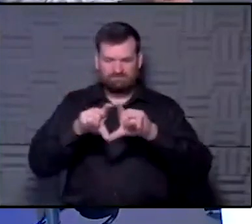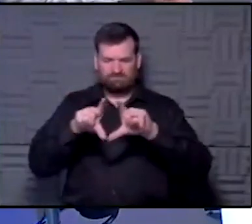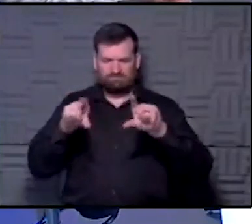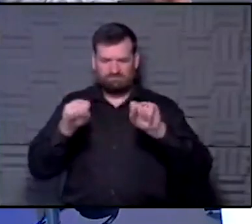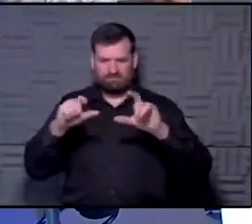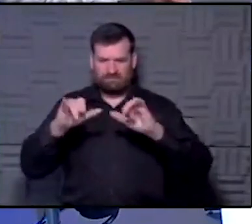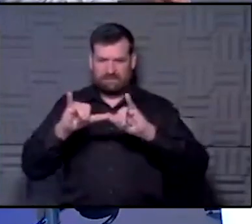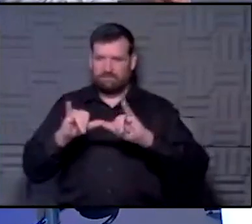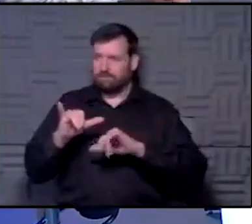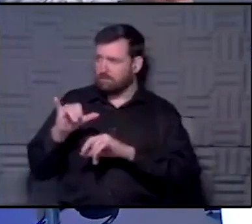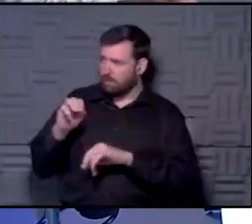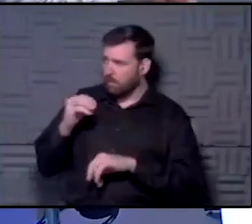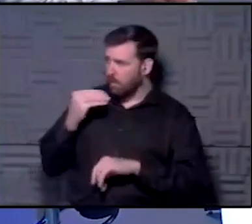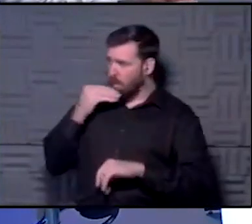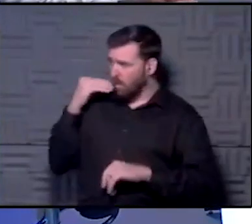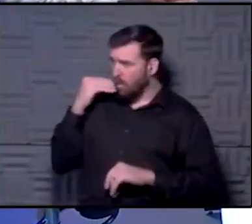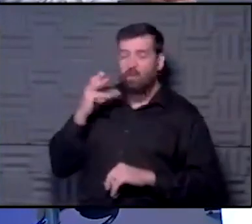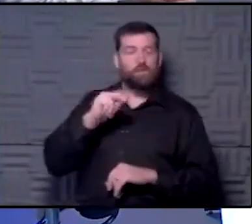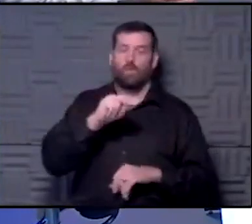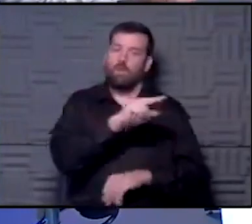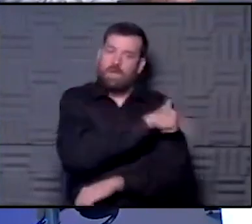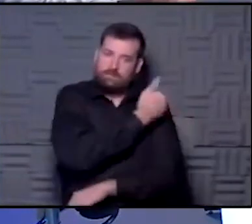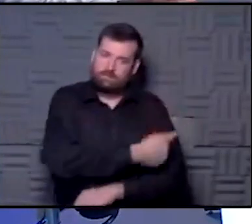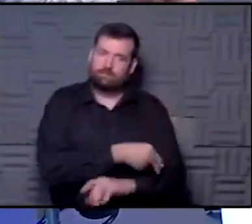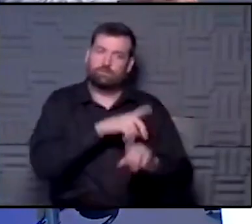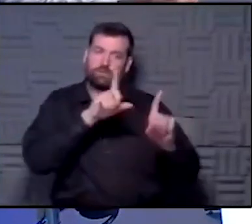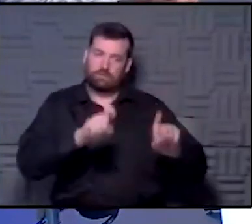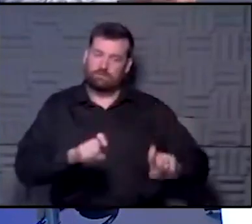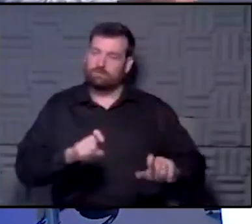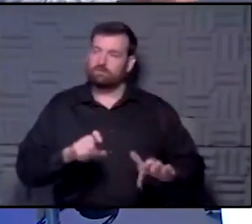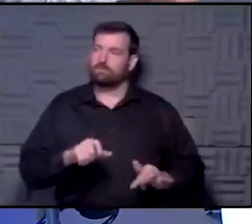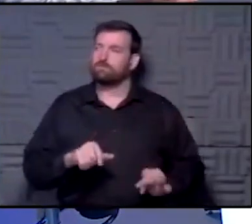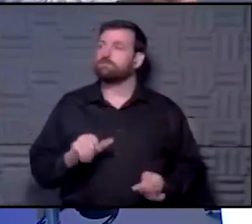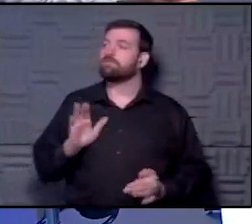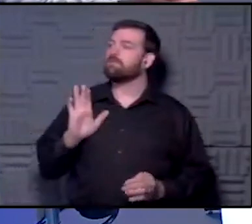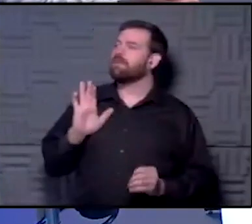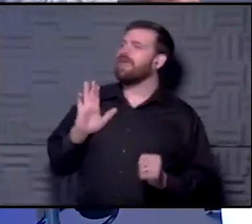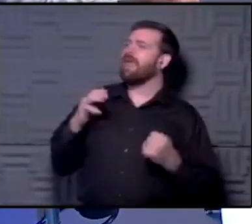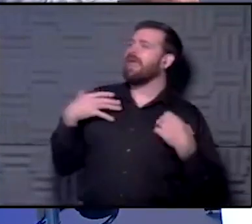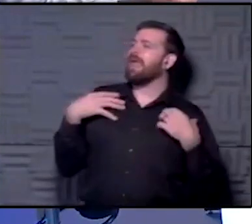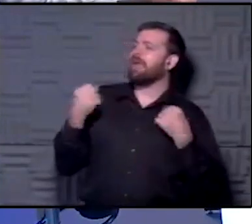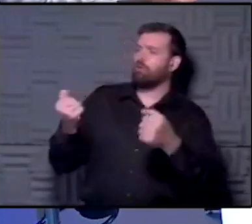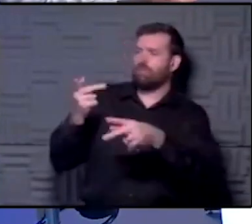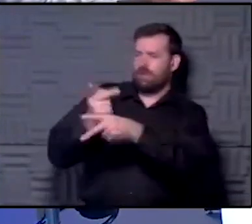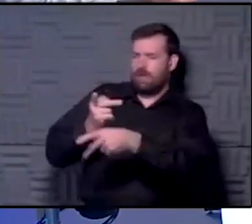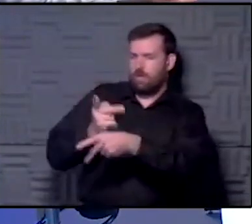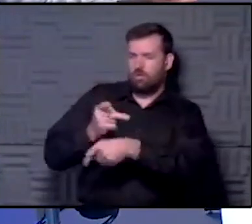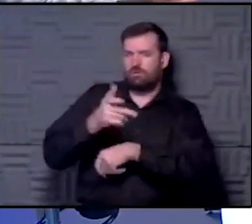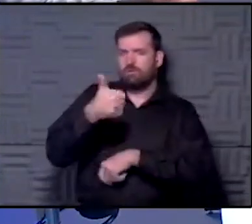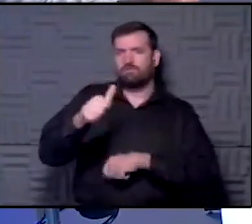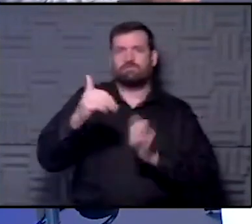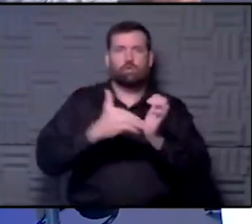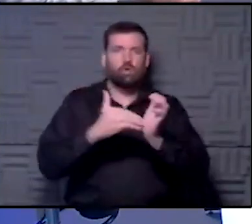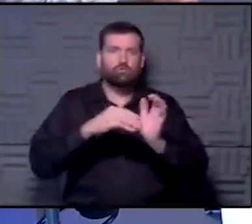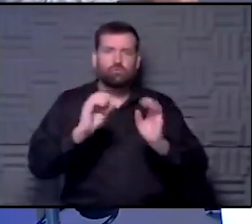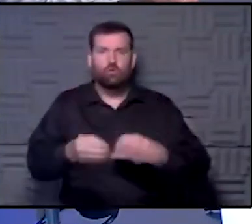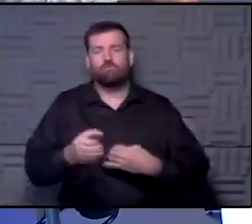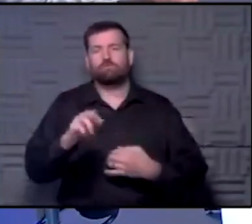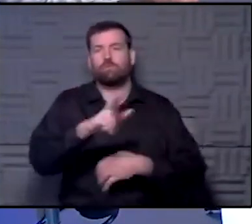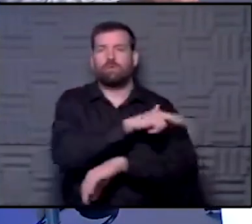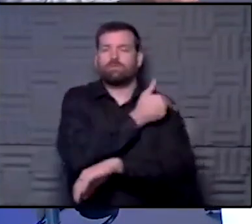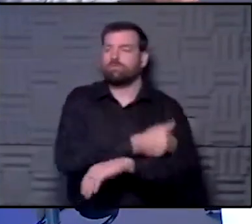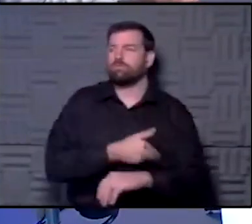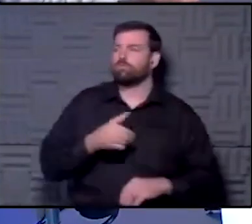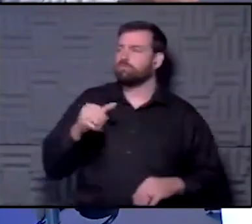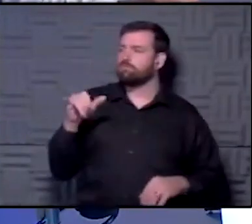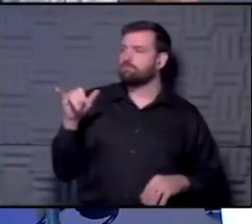Is it a home test, a blood No, test? it's a hospital-based test, or healthcare test. You could get it at a doctor's office, things like that. It's not when you do it at home. It's more